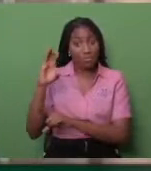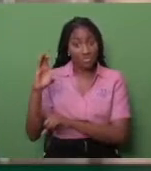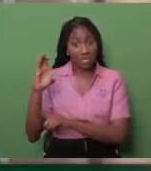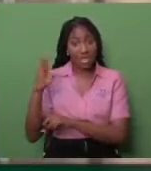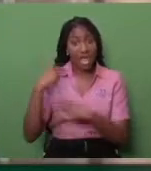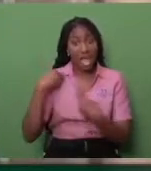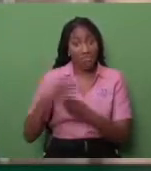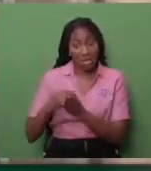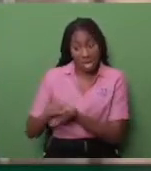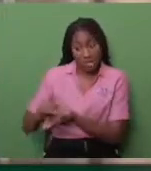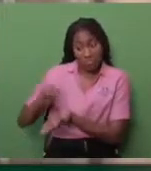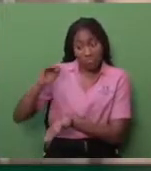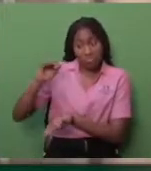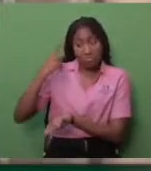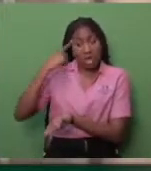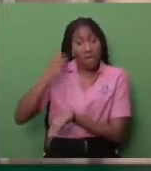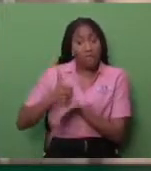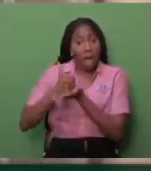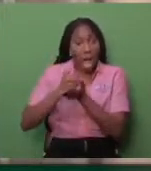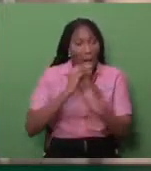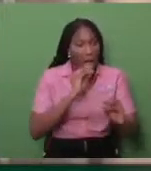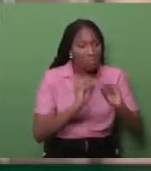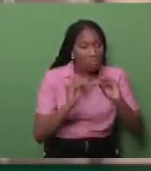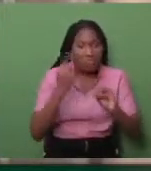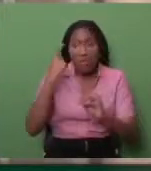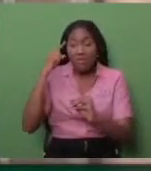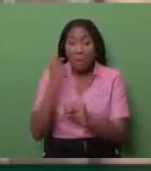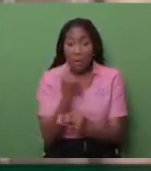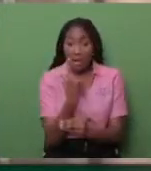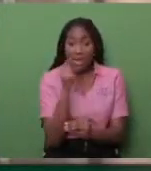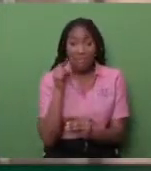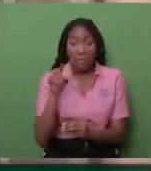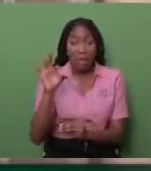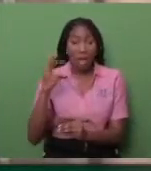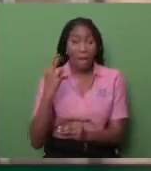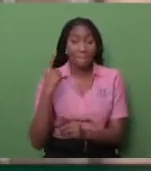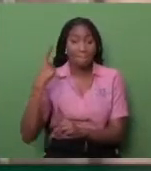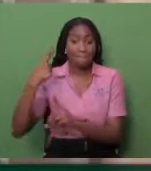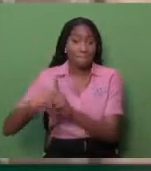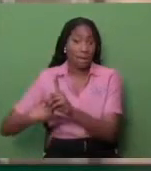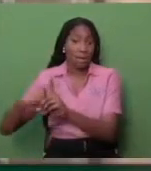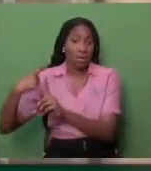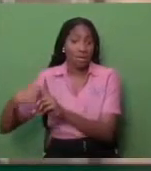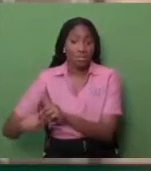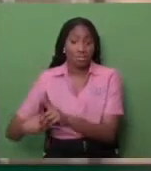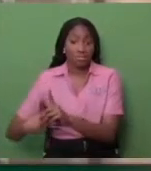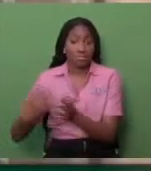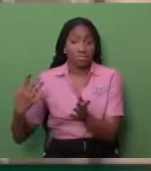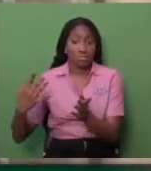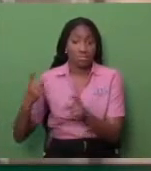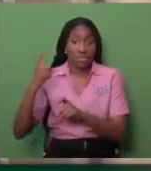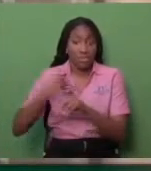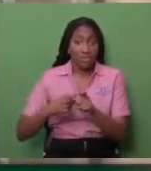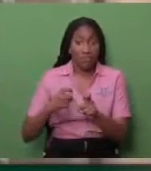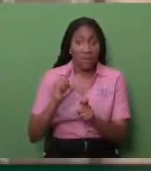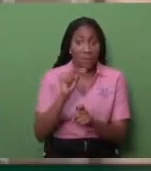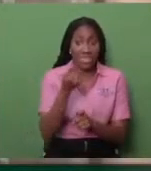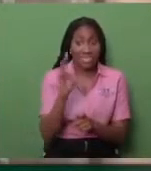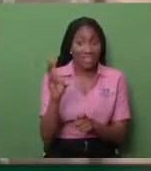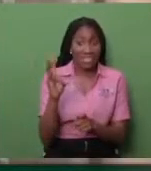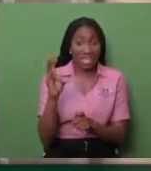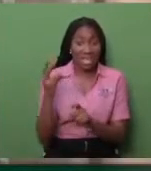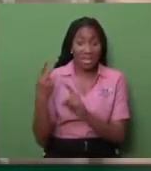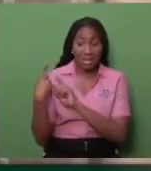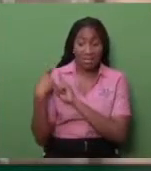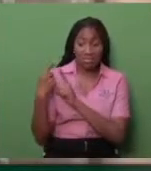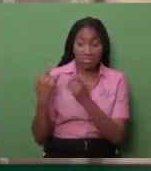Our import cover has not been in double digits since August 2017, almost 4 years ago. And